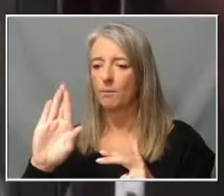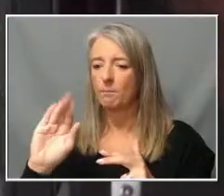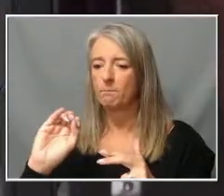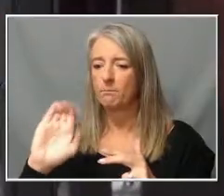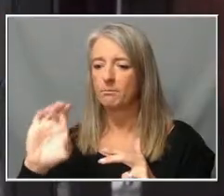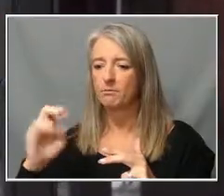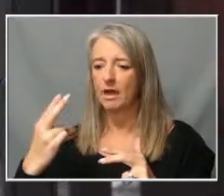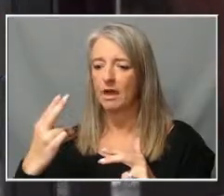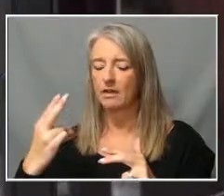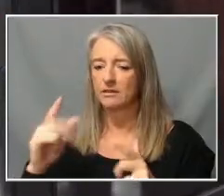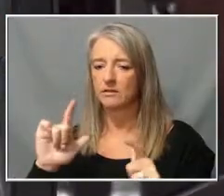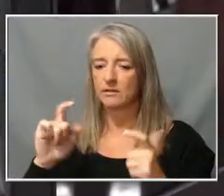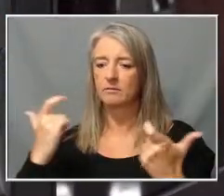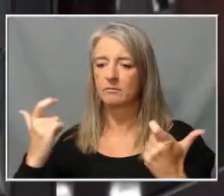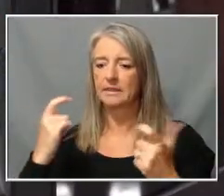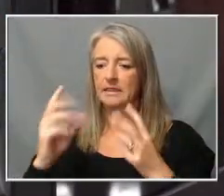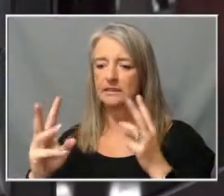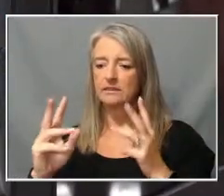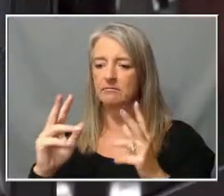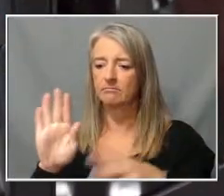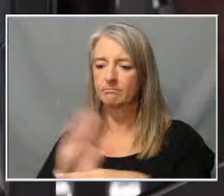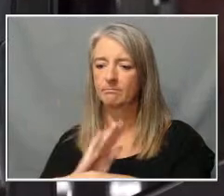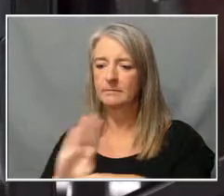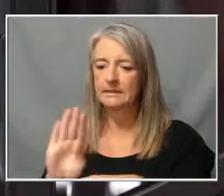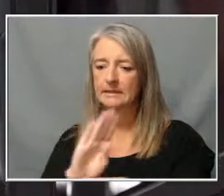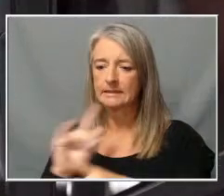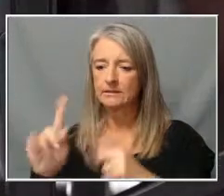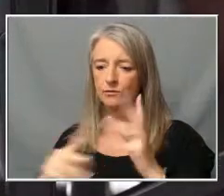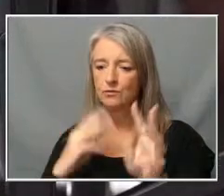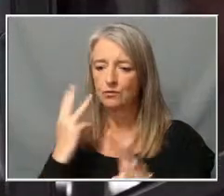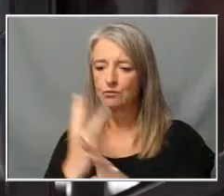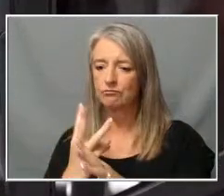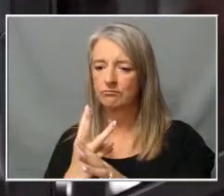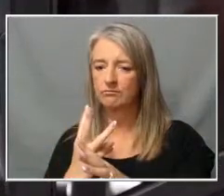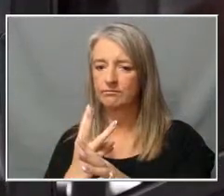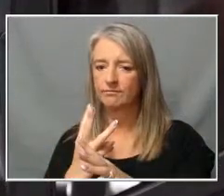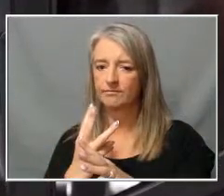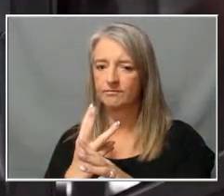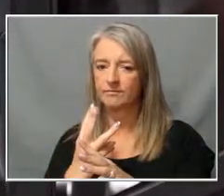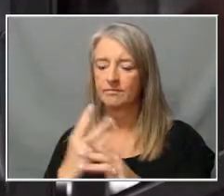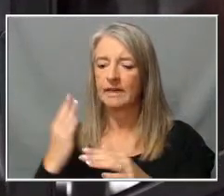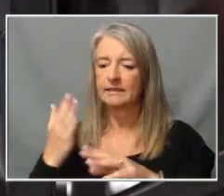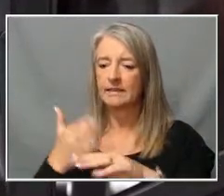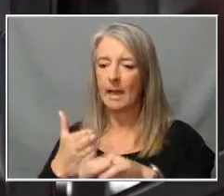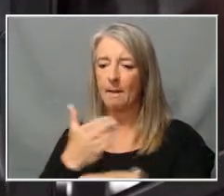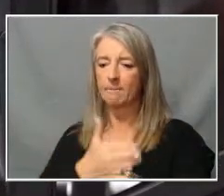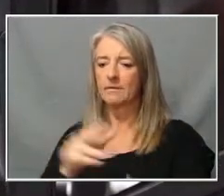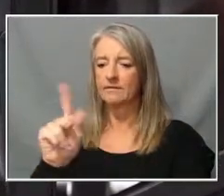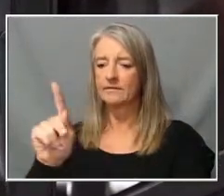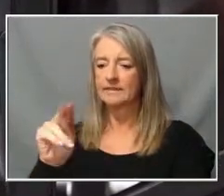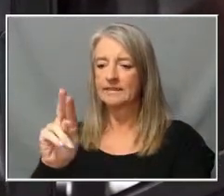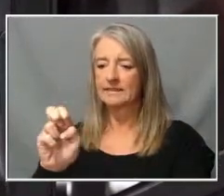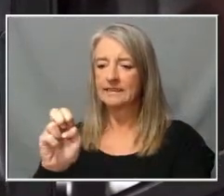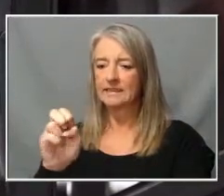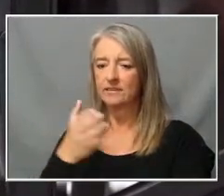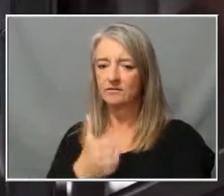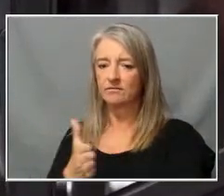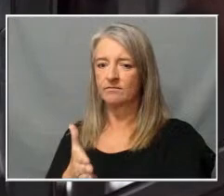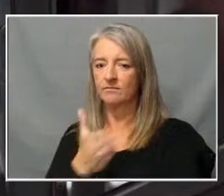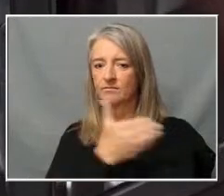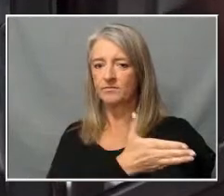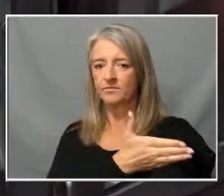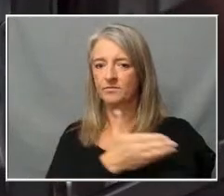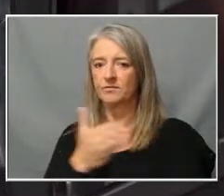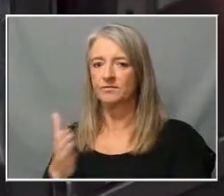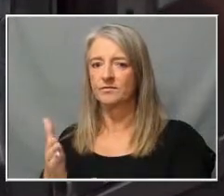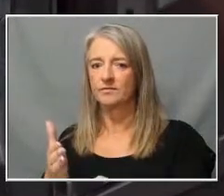prosthetic manufacturers in the world. So yeah, my amputation's above the knee, about 3 inches above the knee here, right? Yes. And